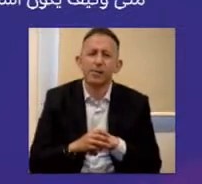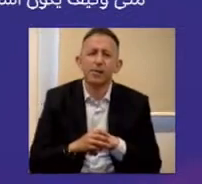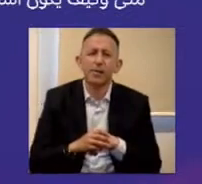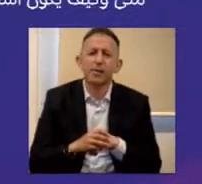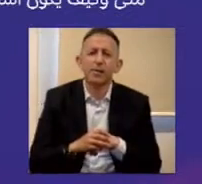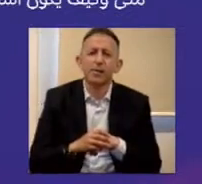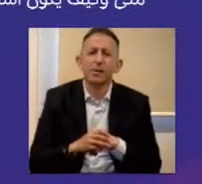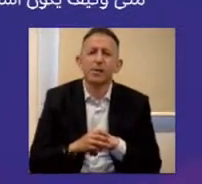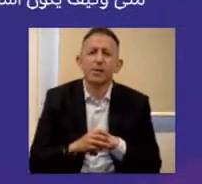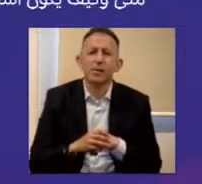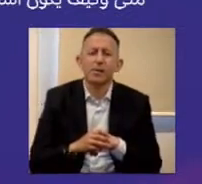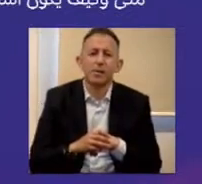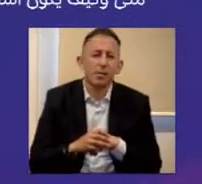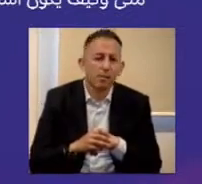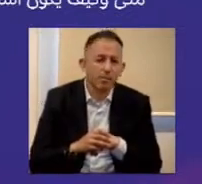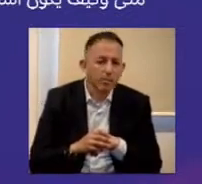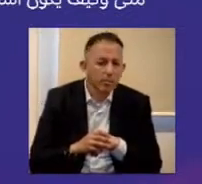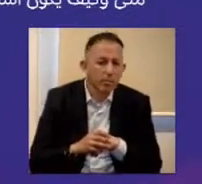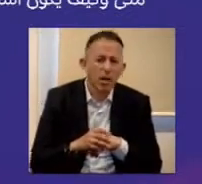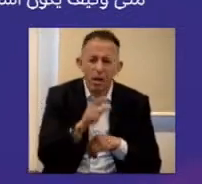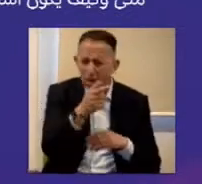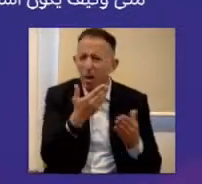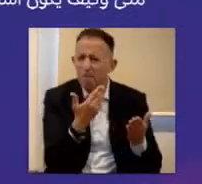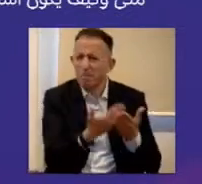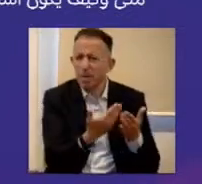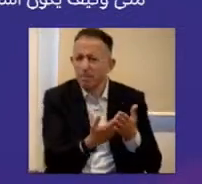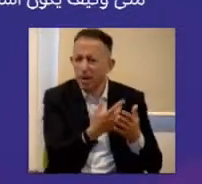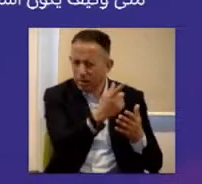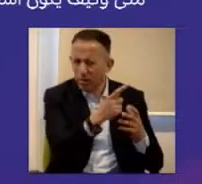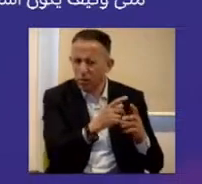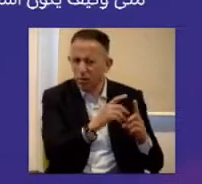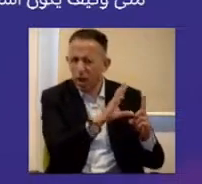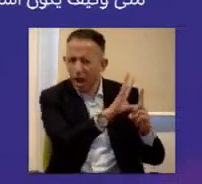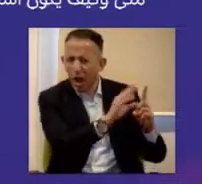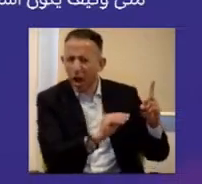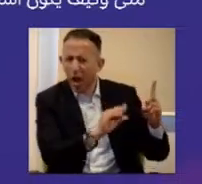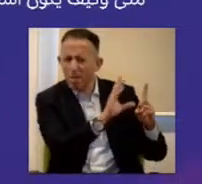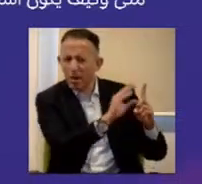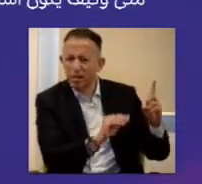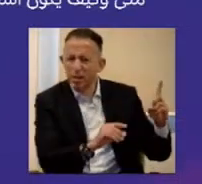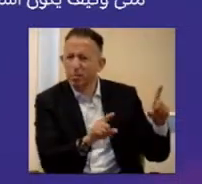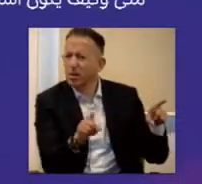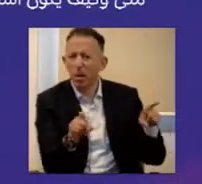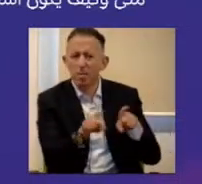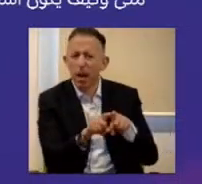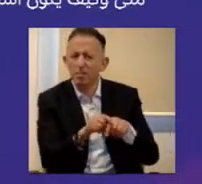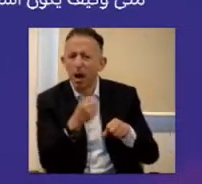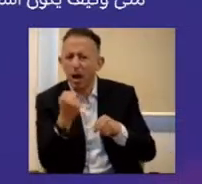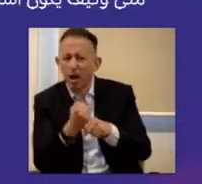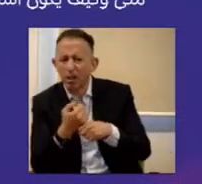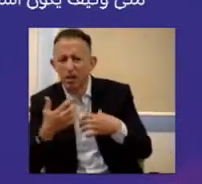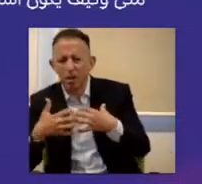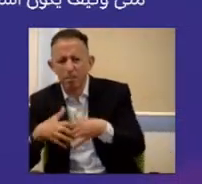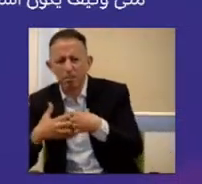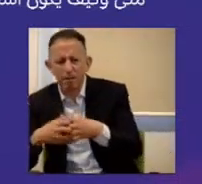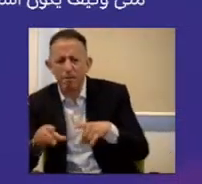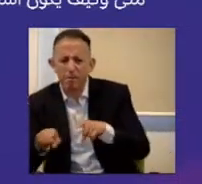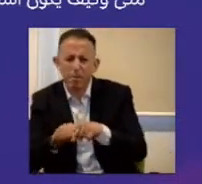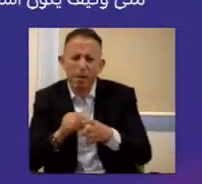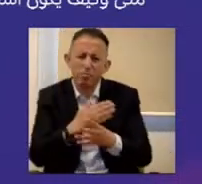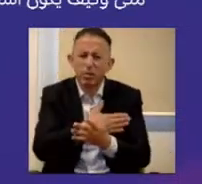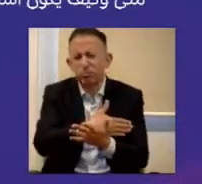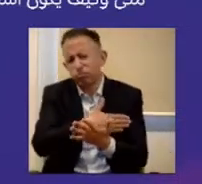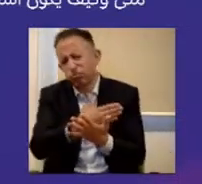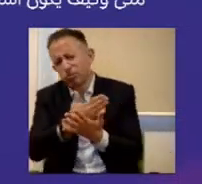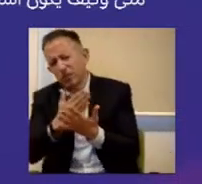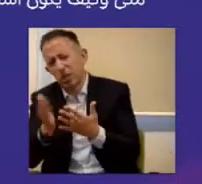that, but at much, much, much wider scale. You train large language models that have